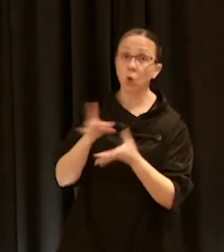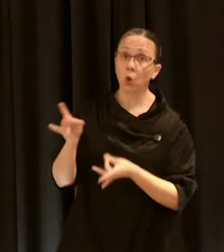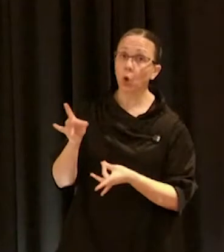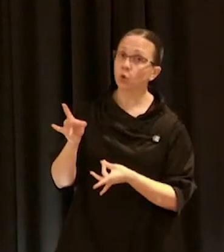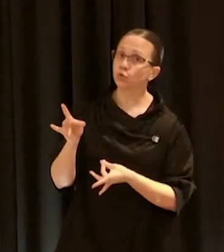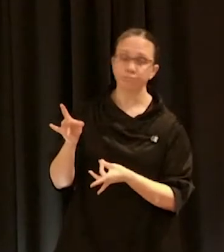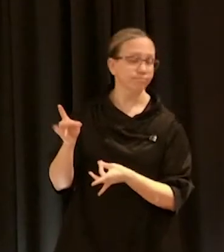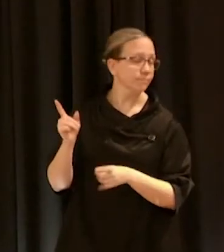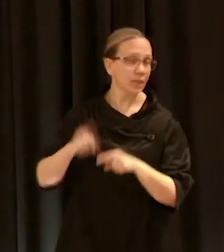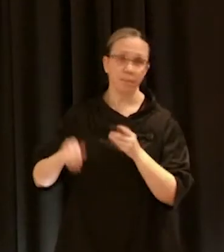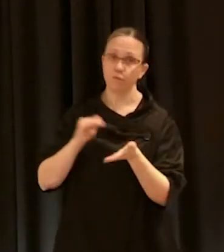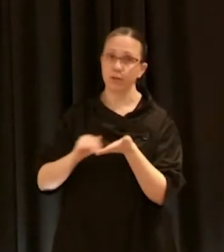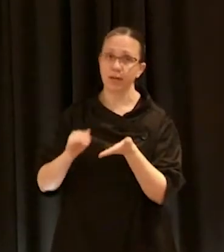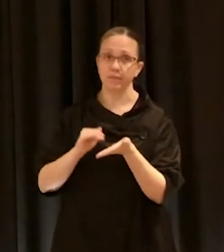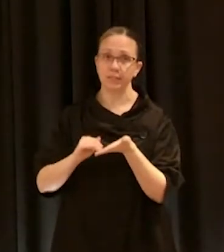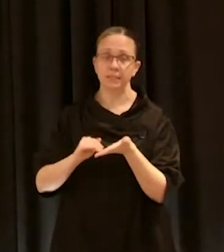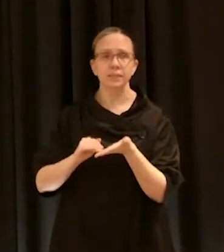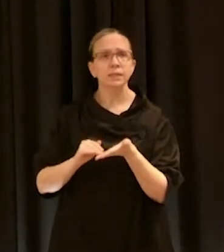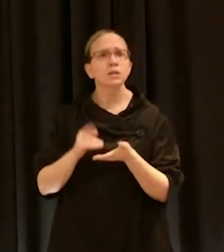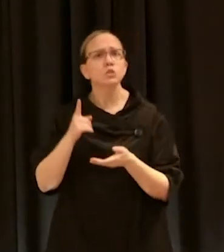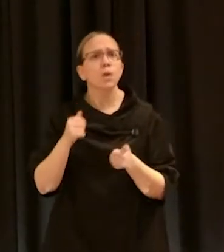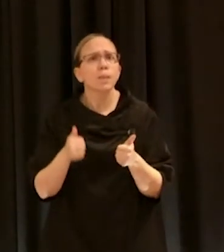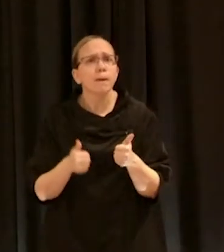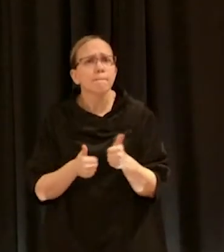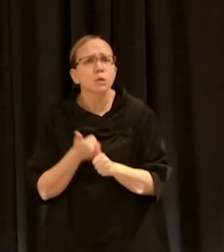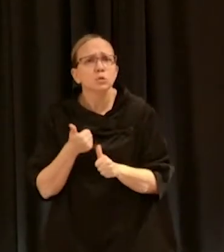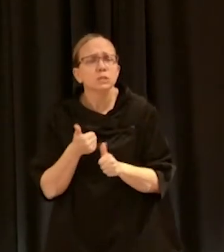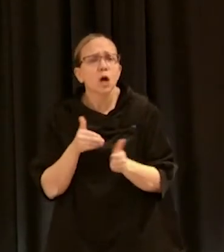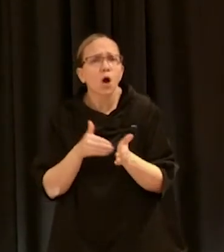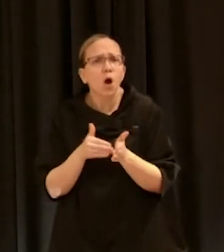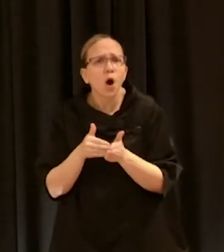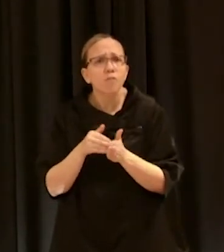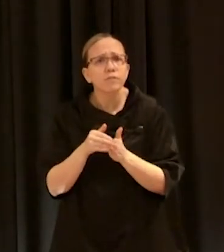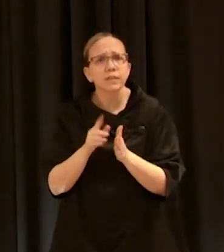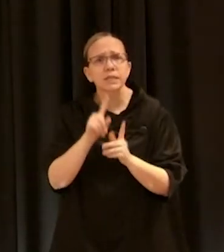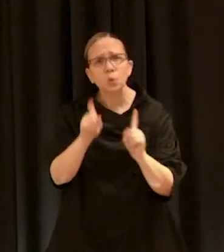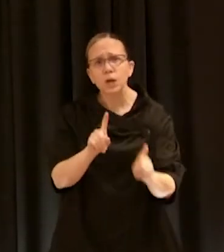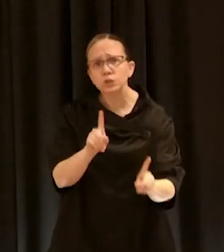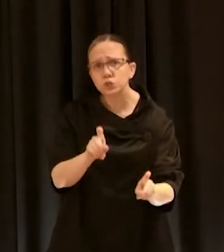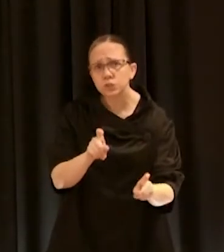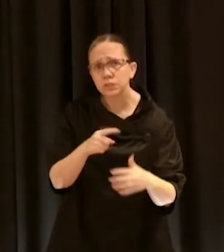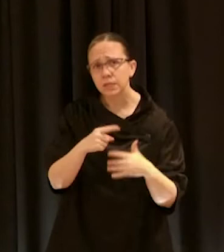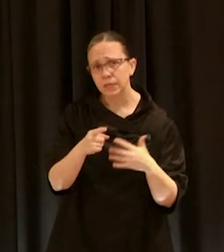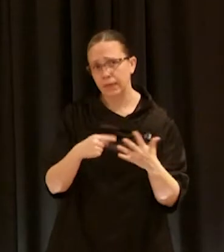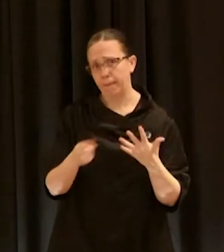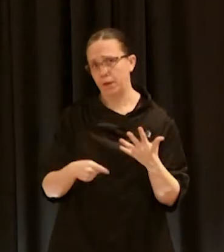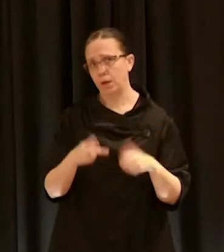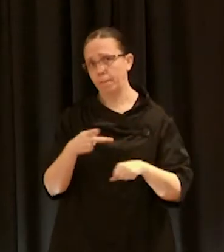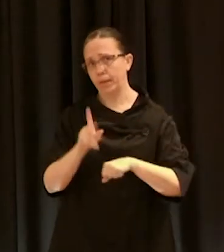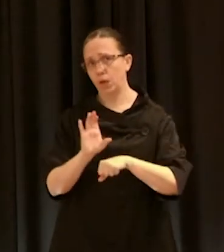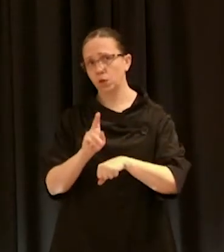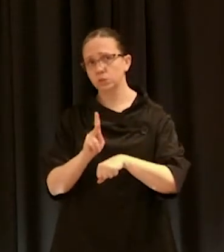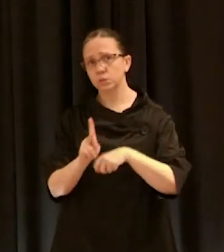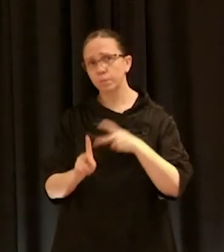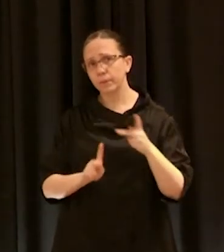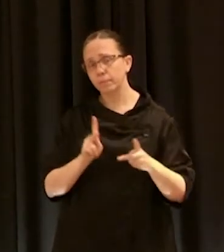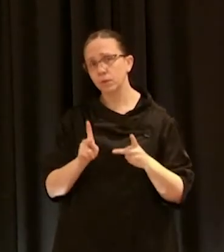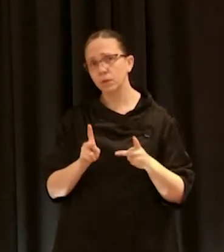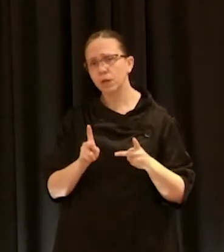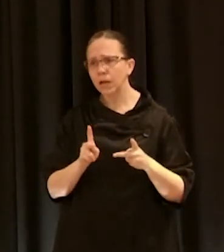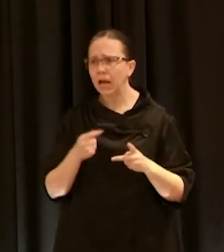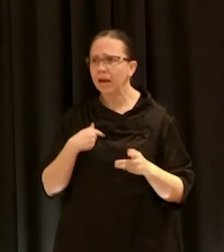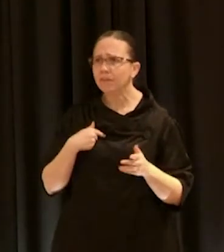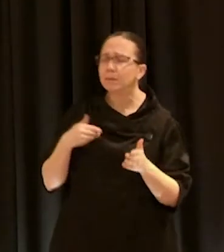hath never forgiveness. And so probably one of the most often asked questions among especially Pentecostal people is, have